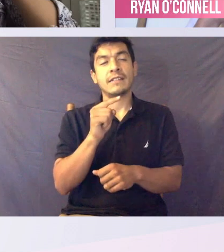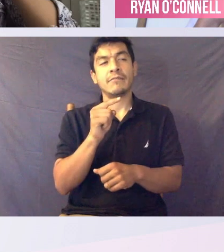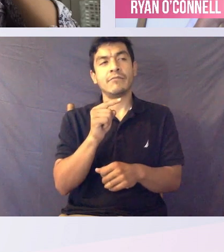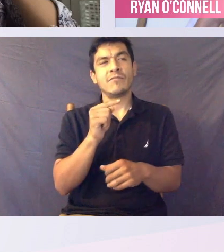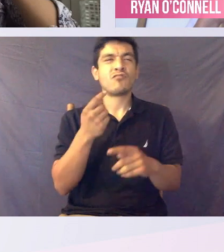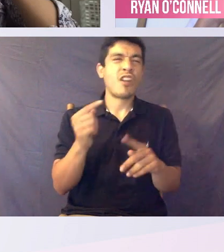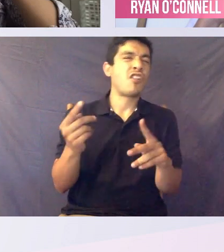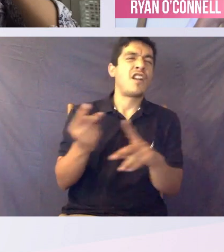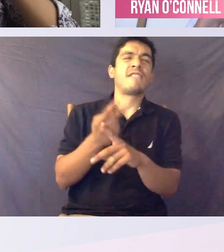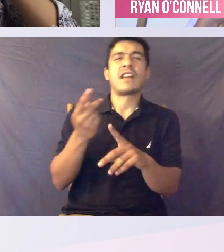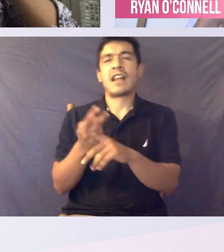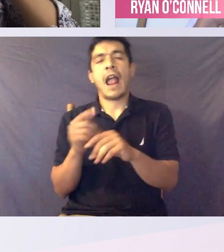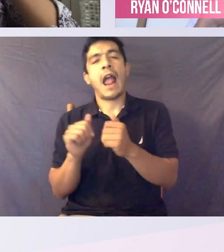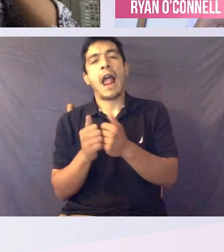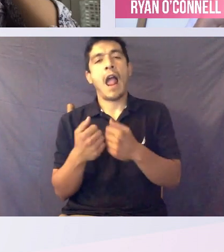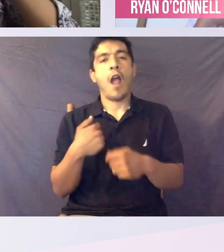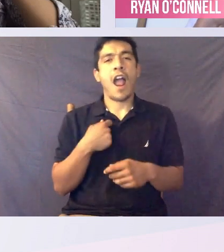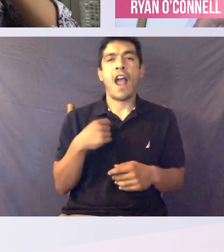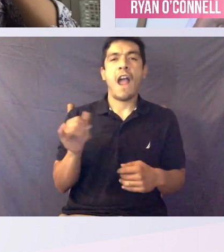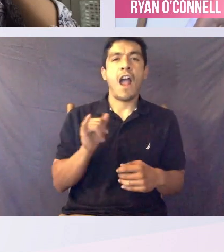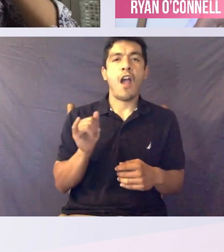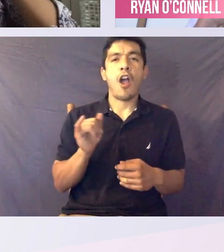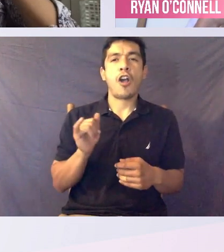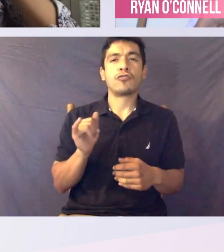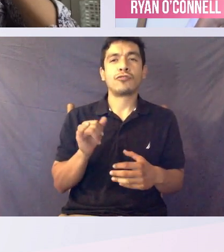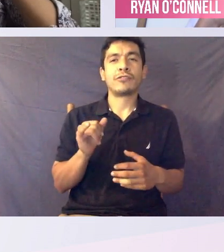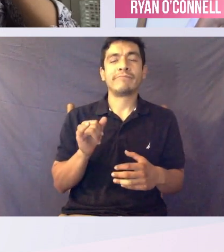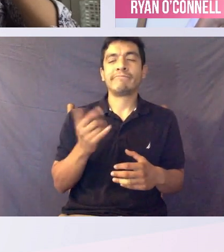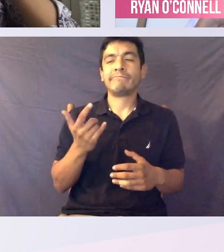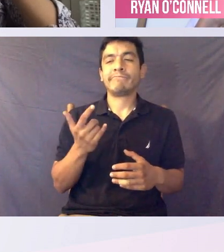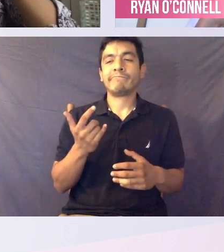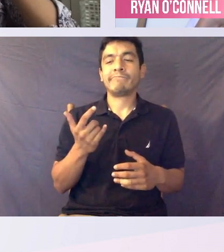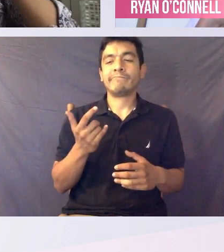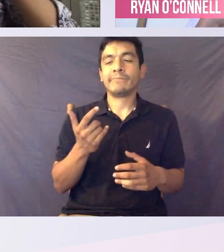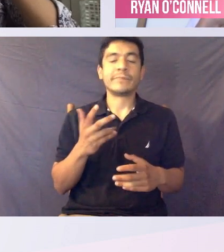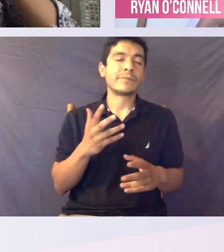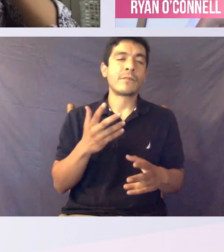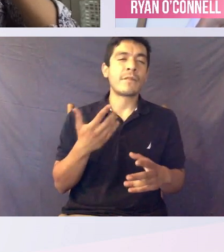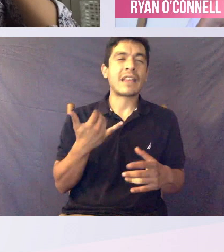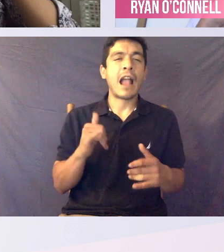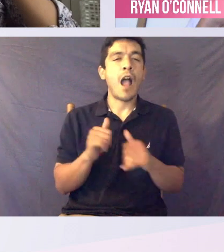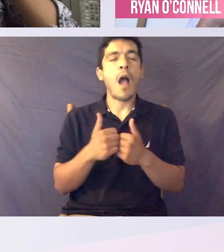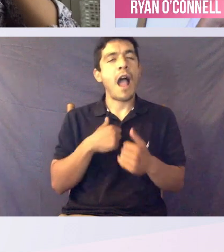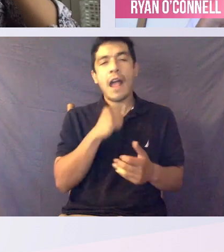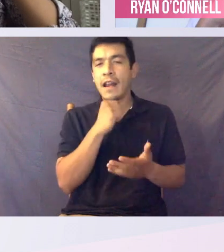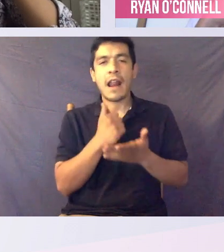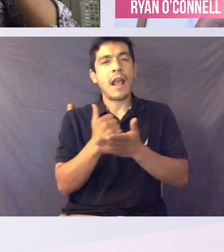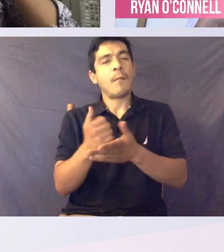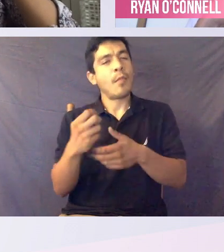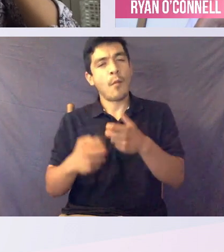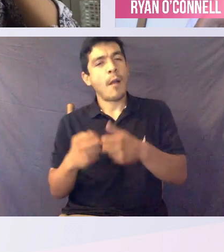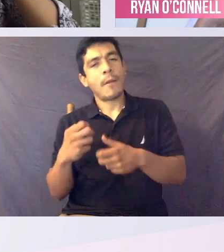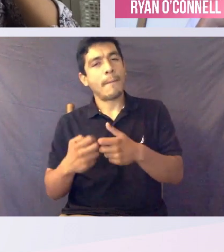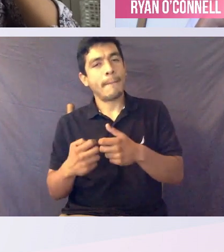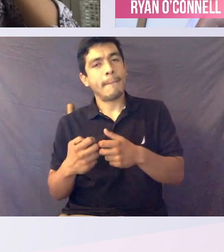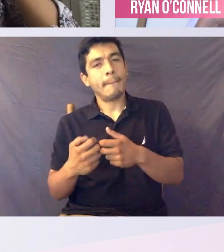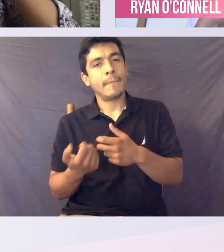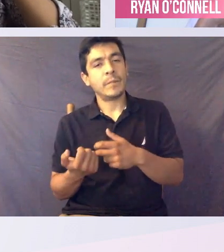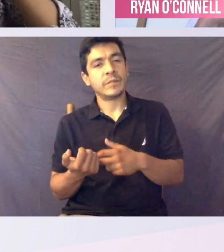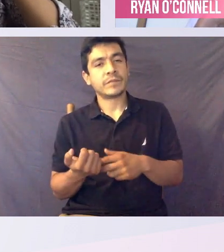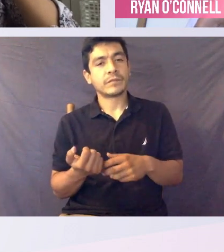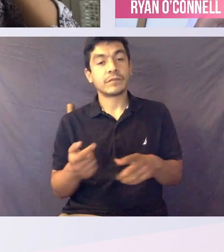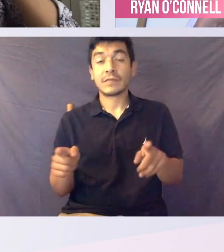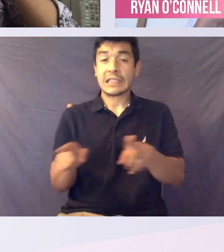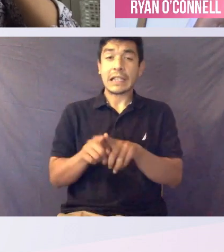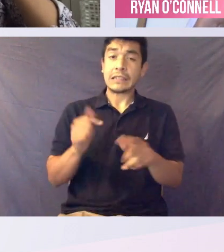out how I've also been complicit in all of this. For me, first of all, as an actor and you